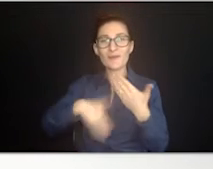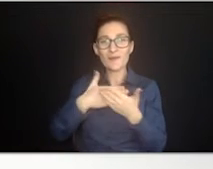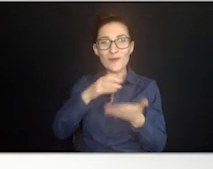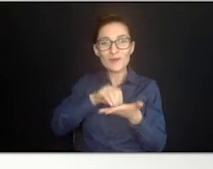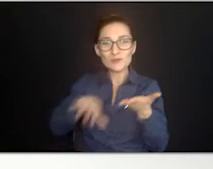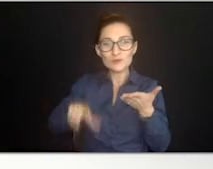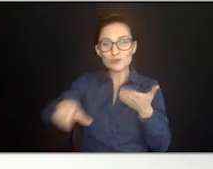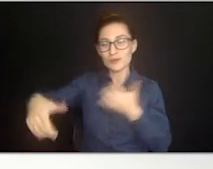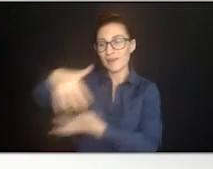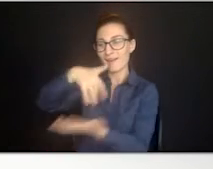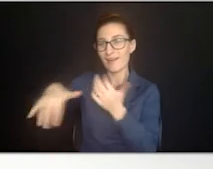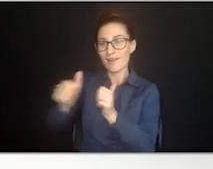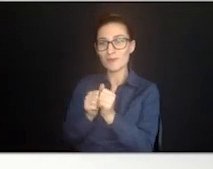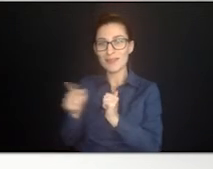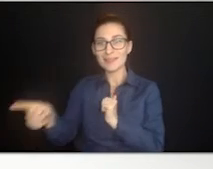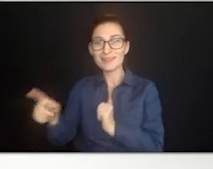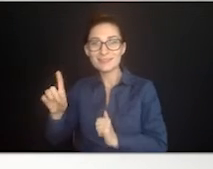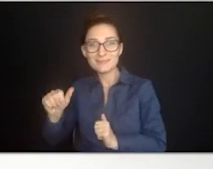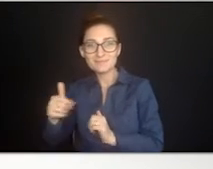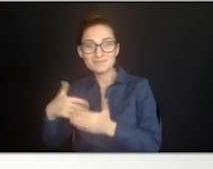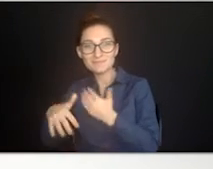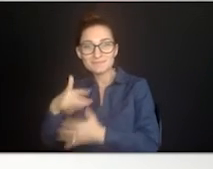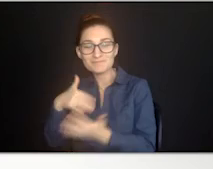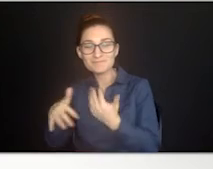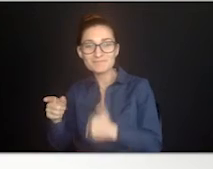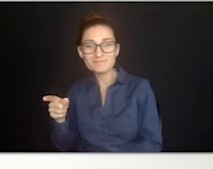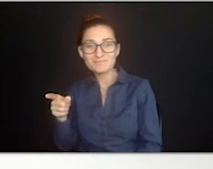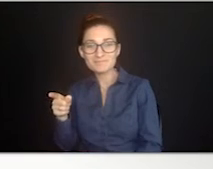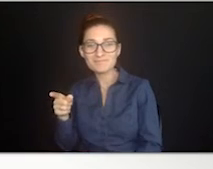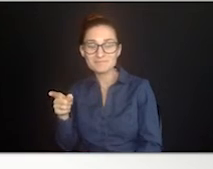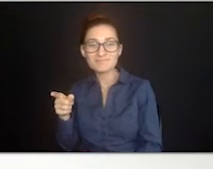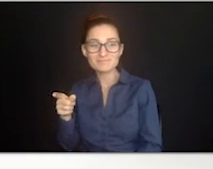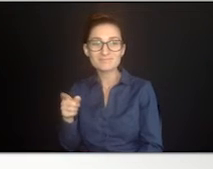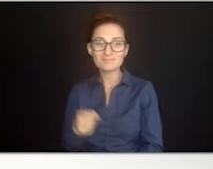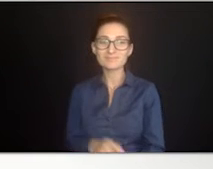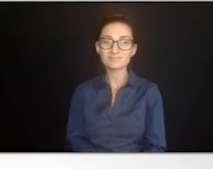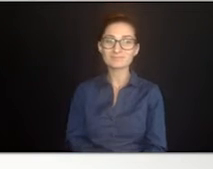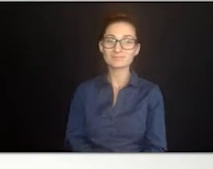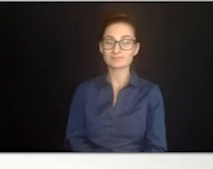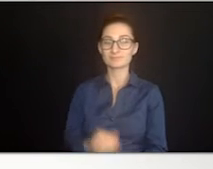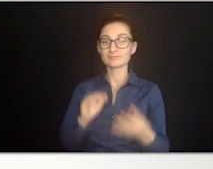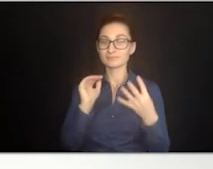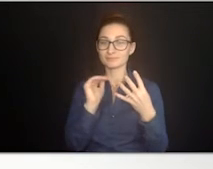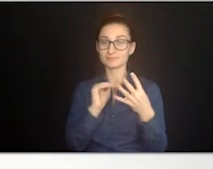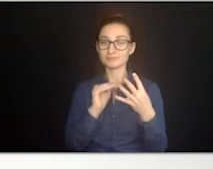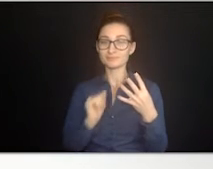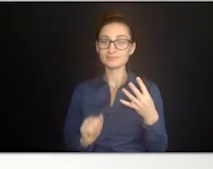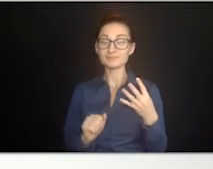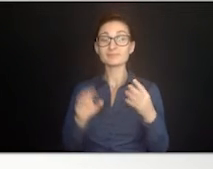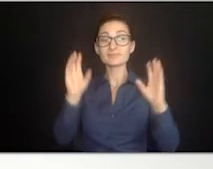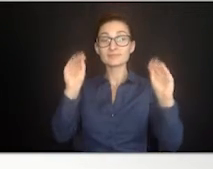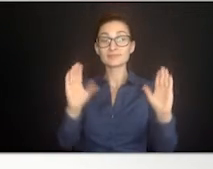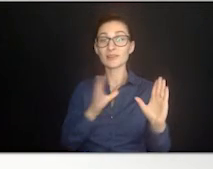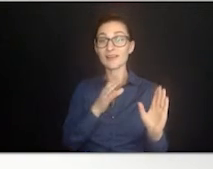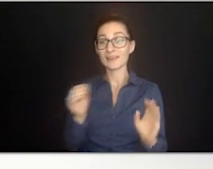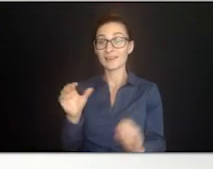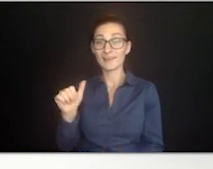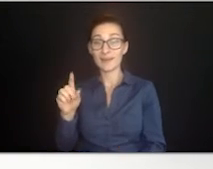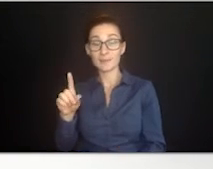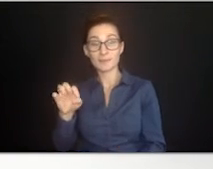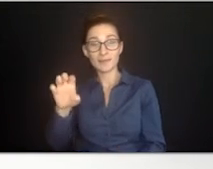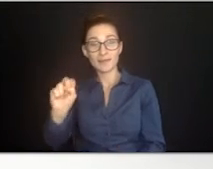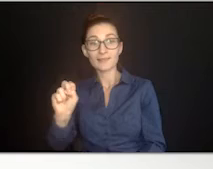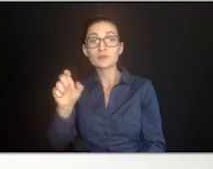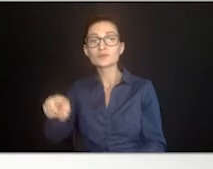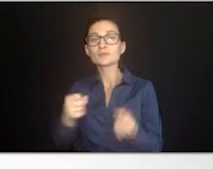student. They should be part of that homeroom class in general education. The third part of the law is teachers and administrators support